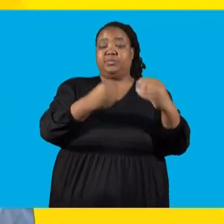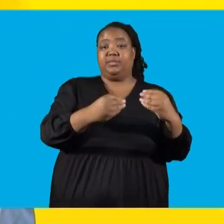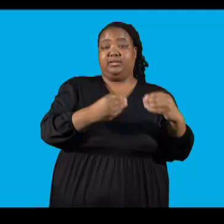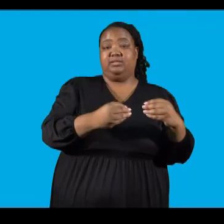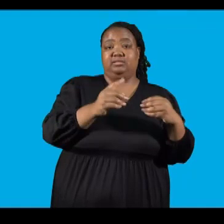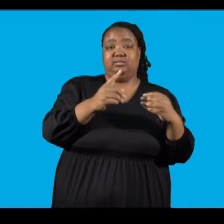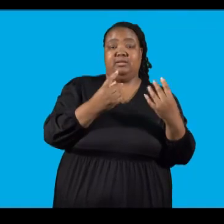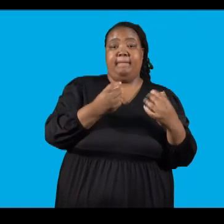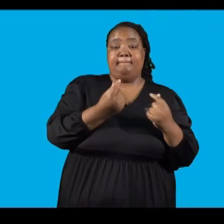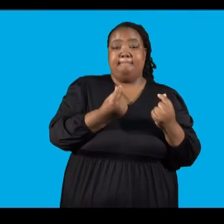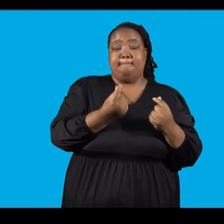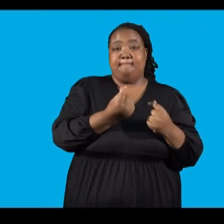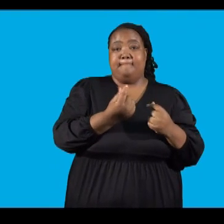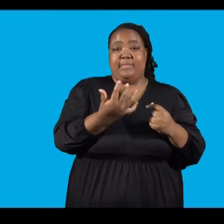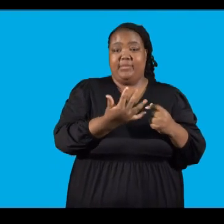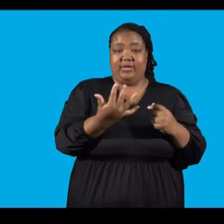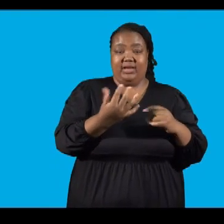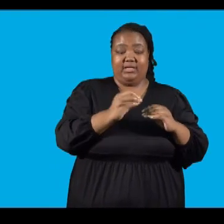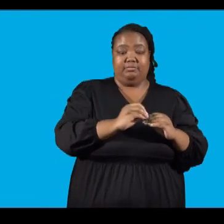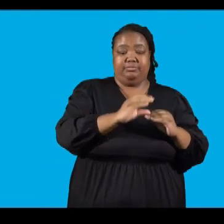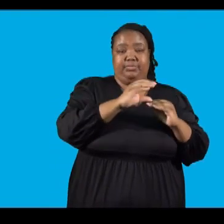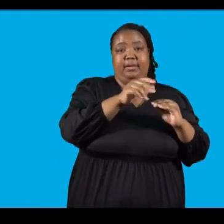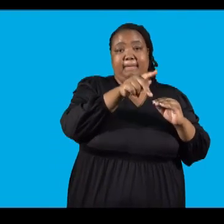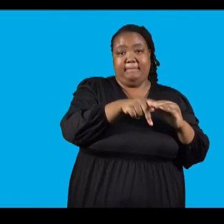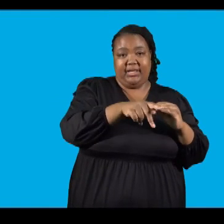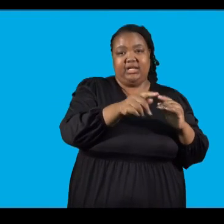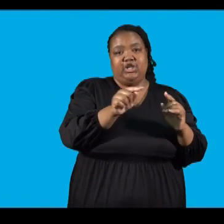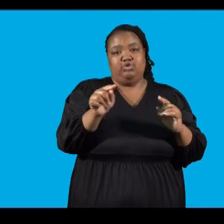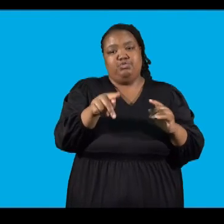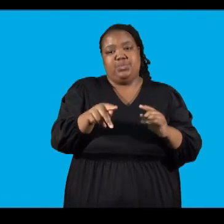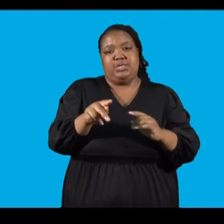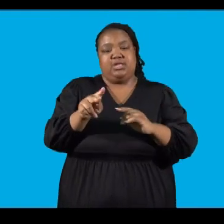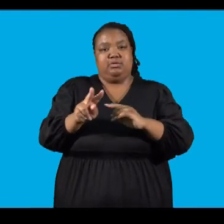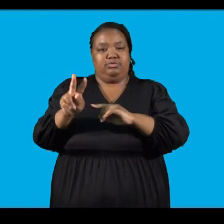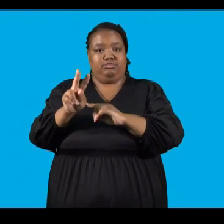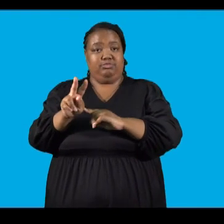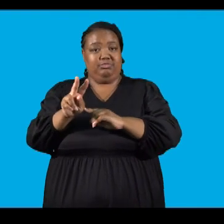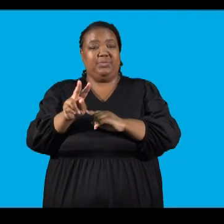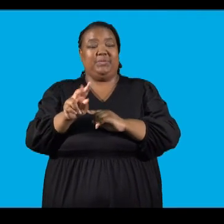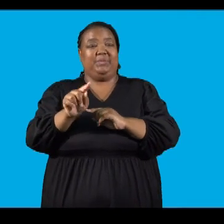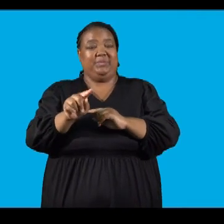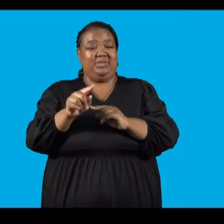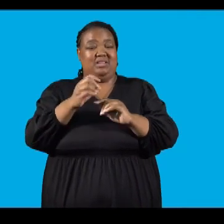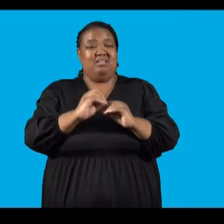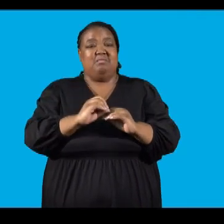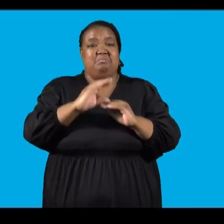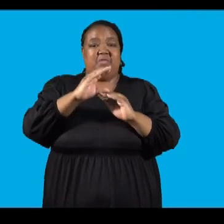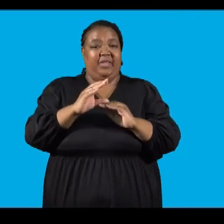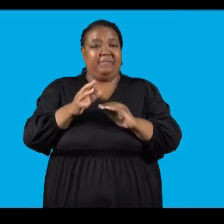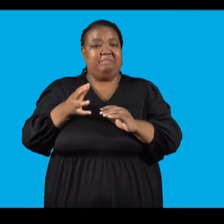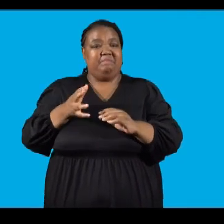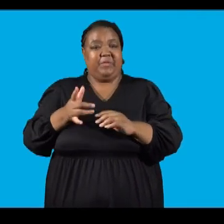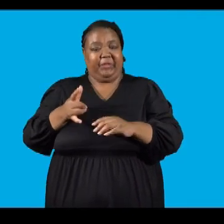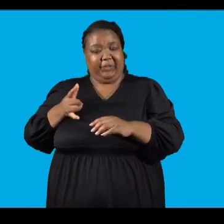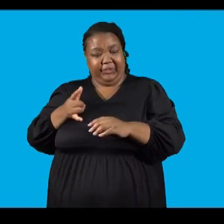happen if the firm increases its price from P to P2. Another thing that will discourage them